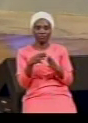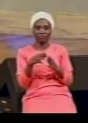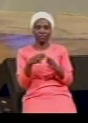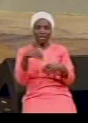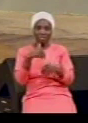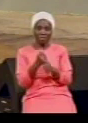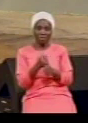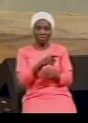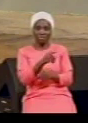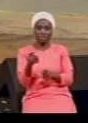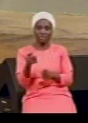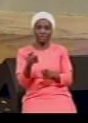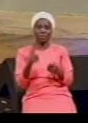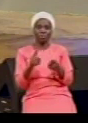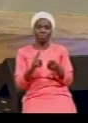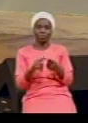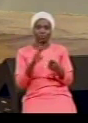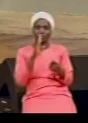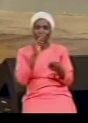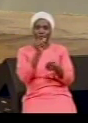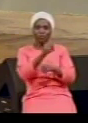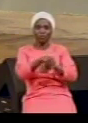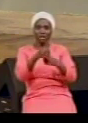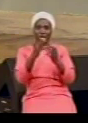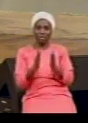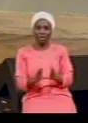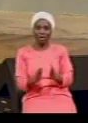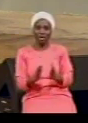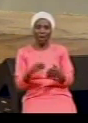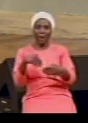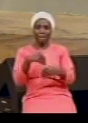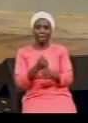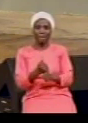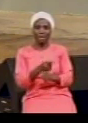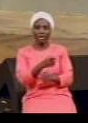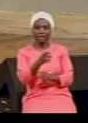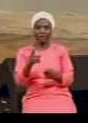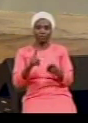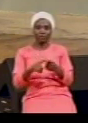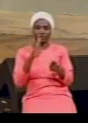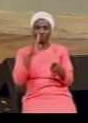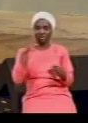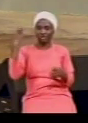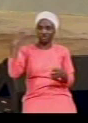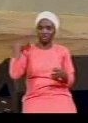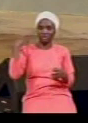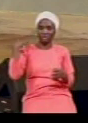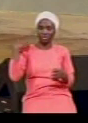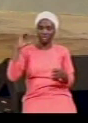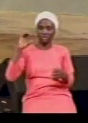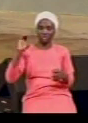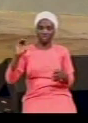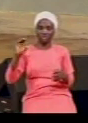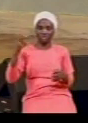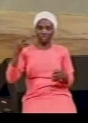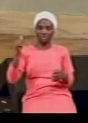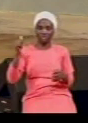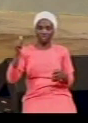make you an overcomer, make you a champion.